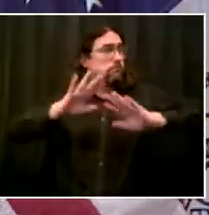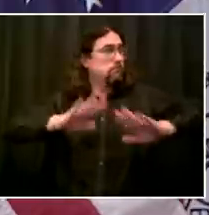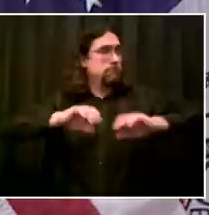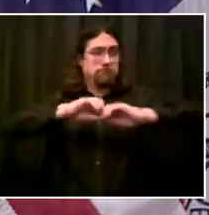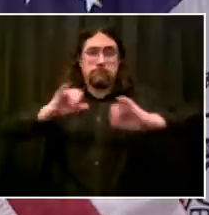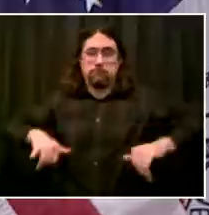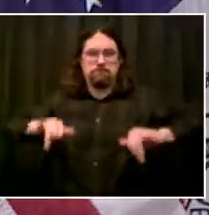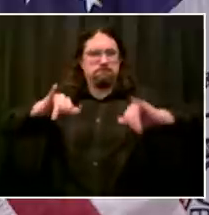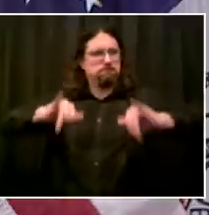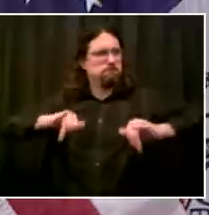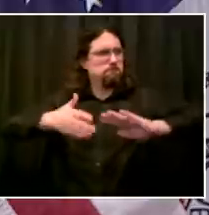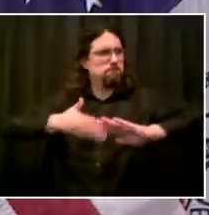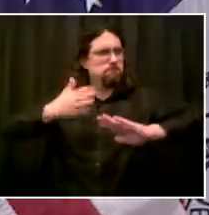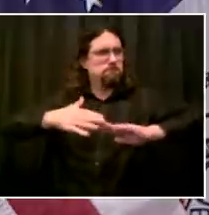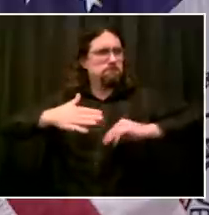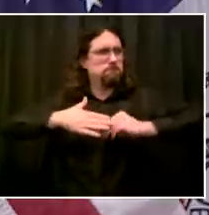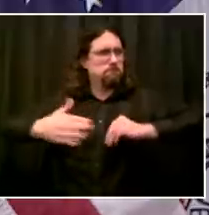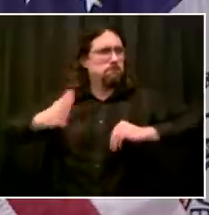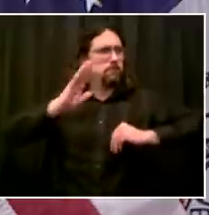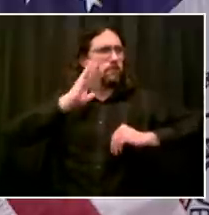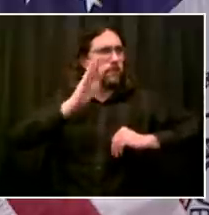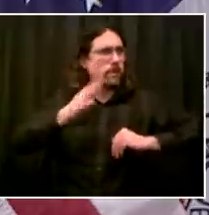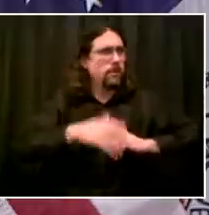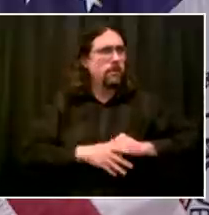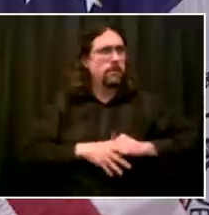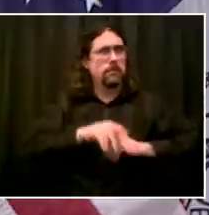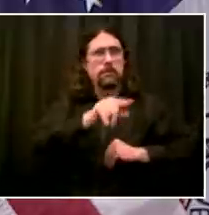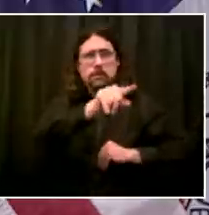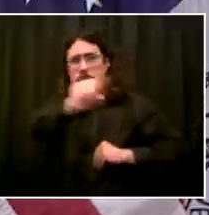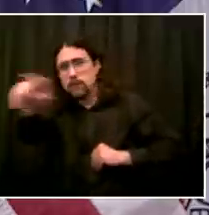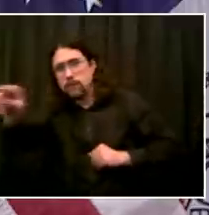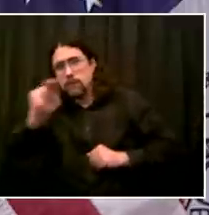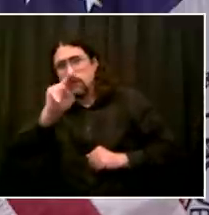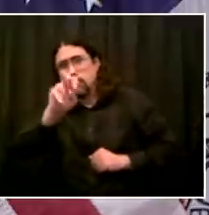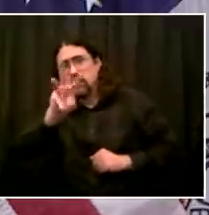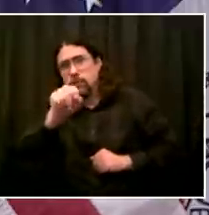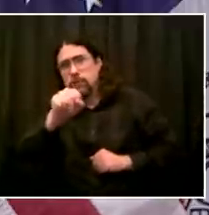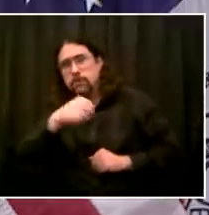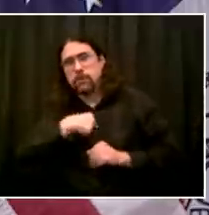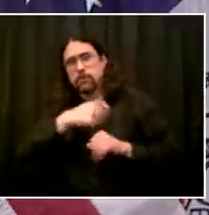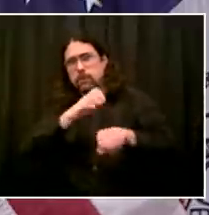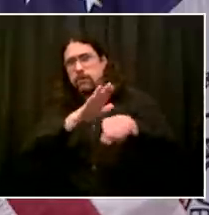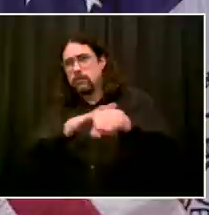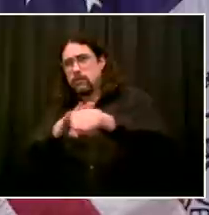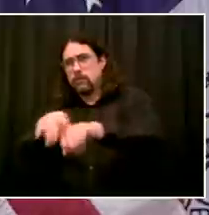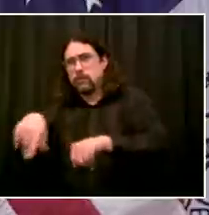two questions up front if you want to use them. And Henry, to conclude,